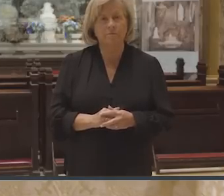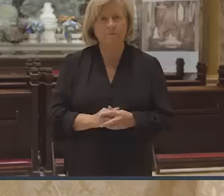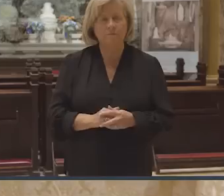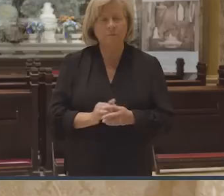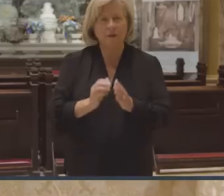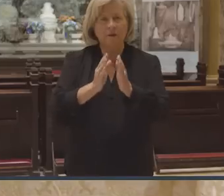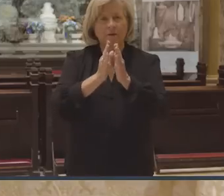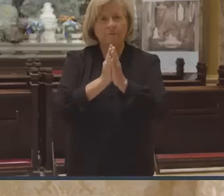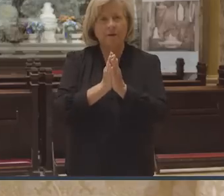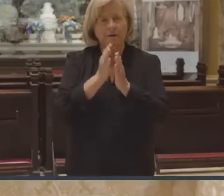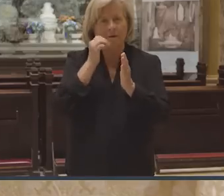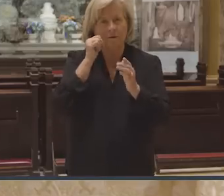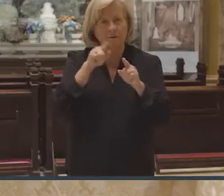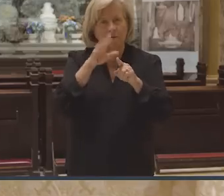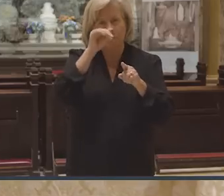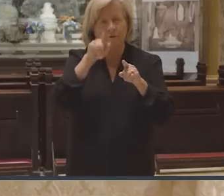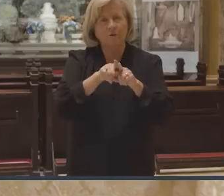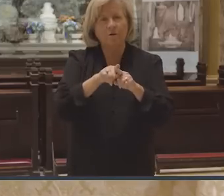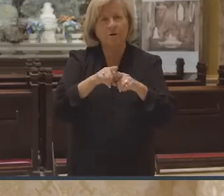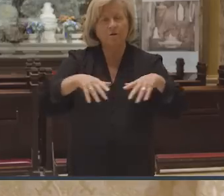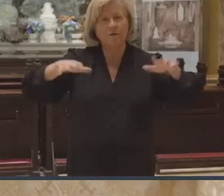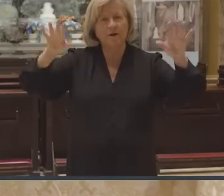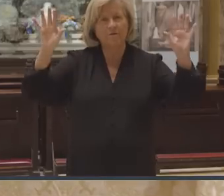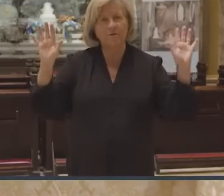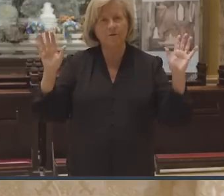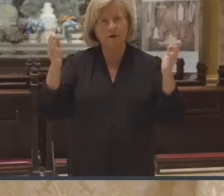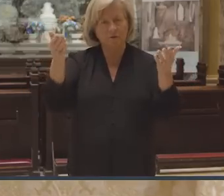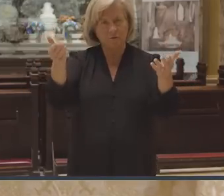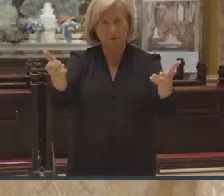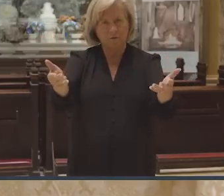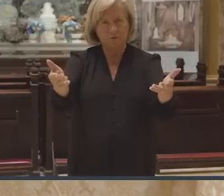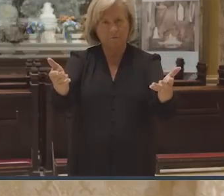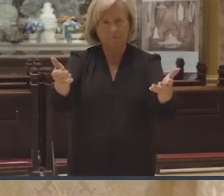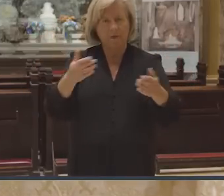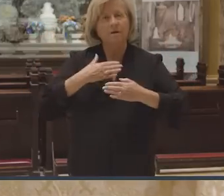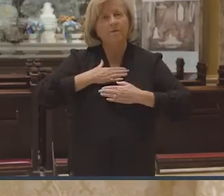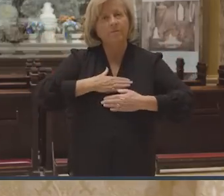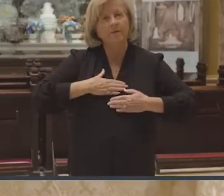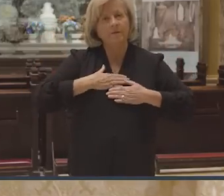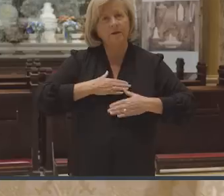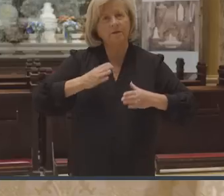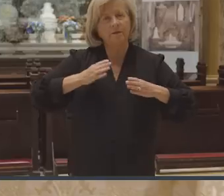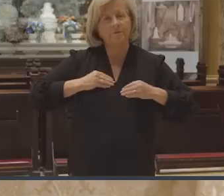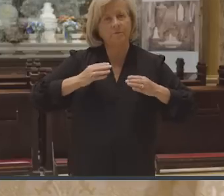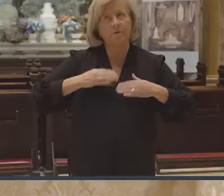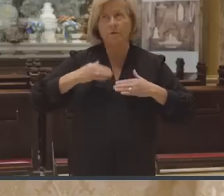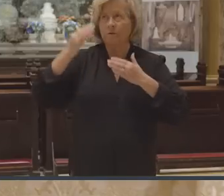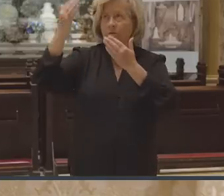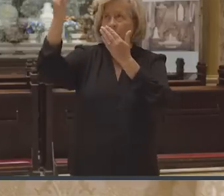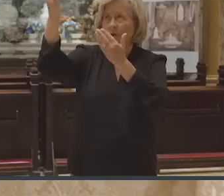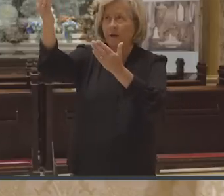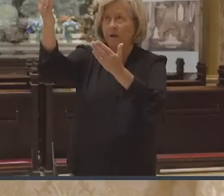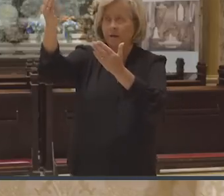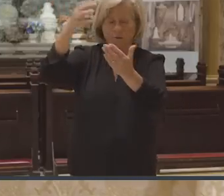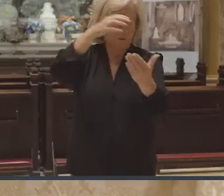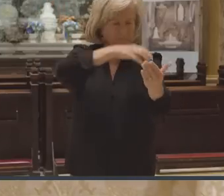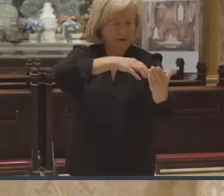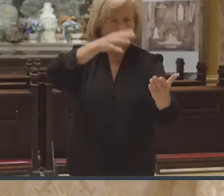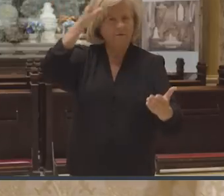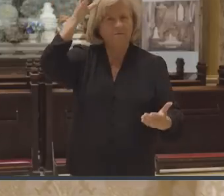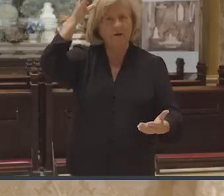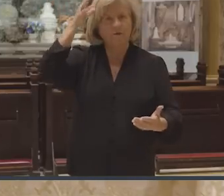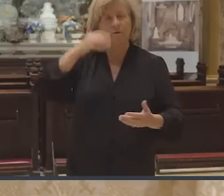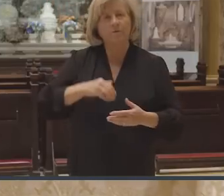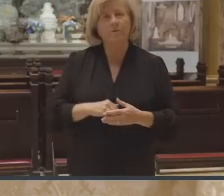Pray now, my sisters and brothers, that my sacrifice endures may be pleasing and acceptable to God, our almighty Father.